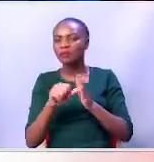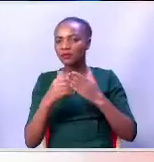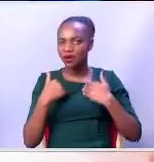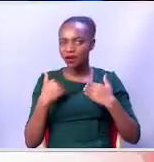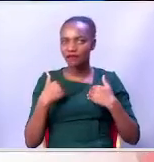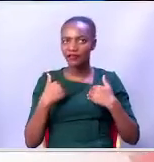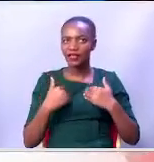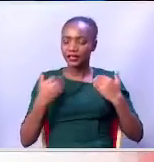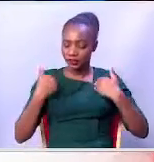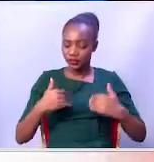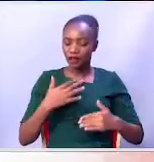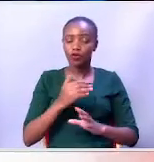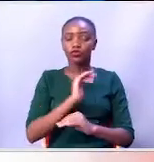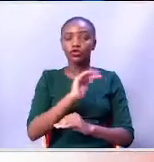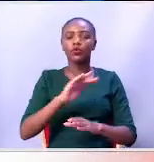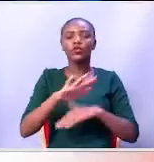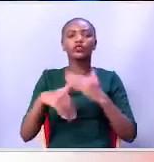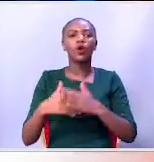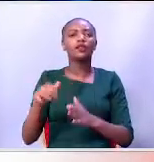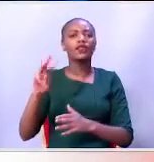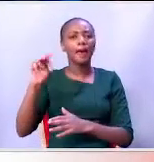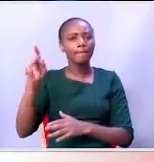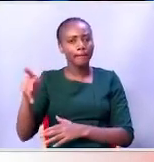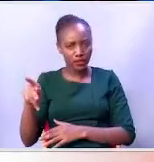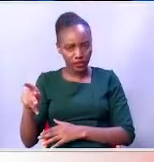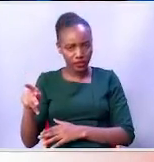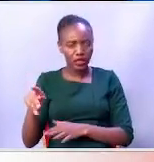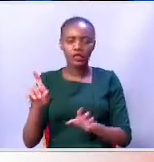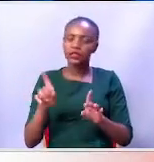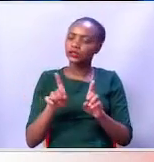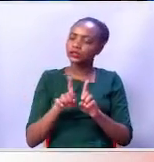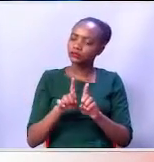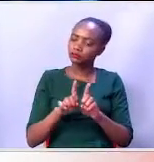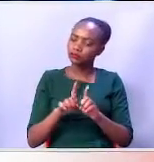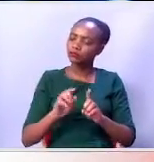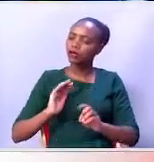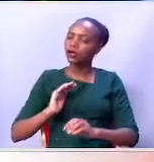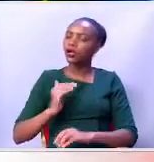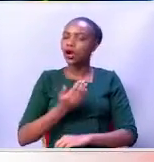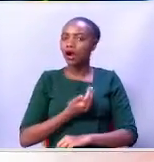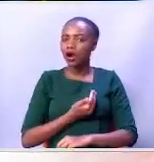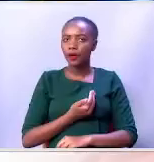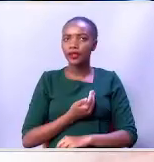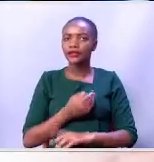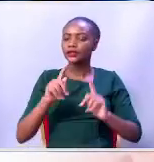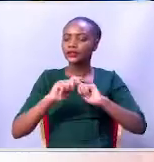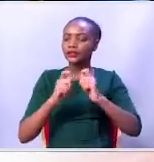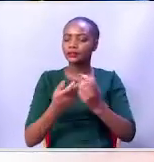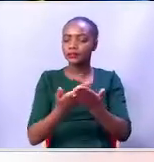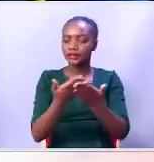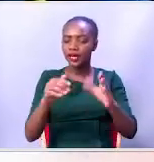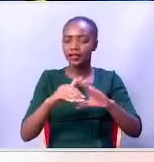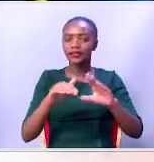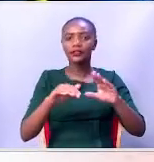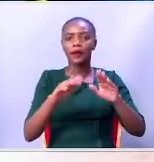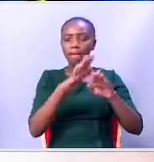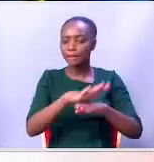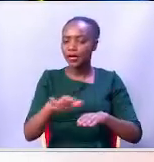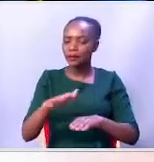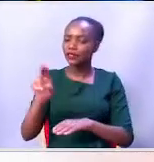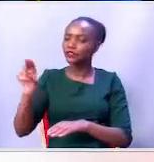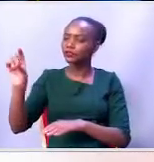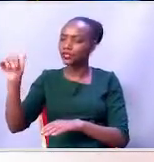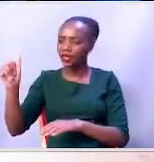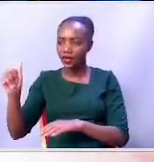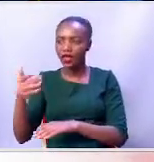therefore, I urge the parliamentarians, I urge our brigade in Parliament, the UDA brigade,